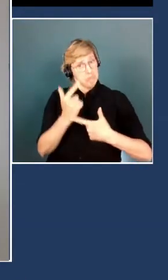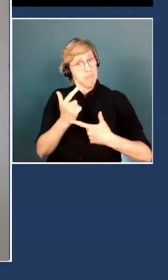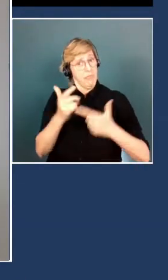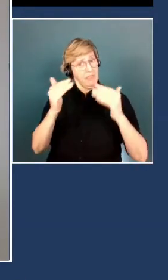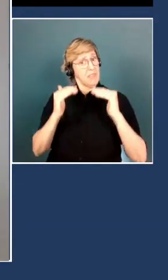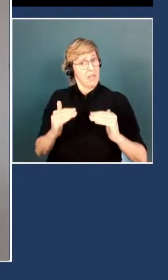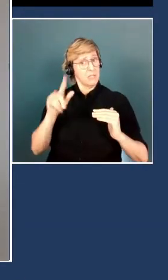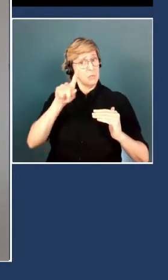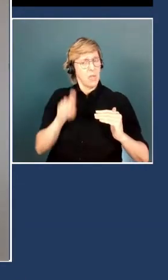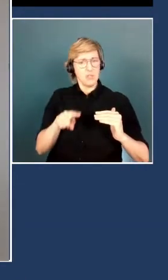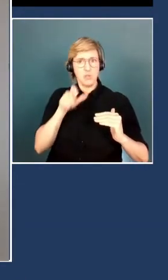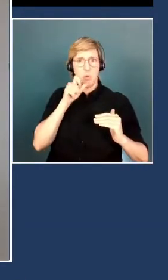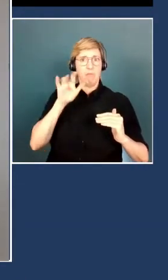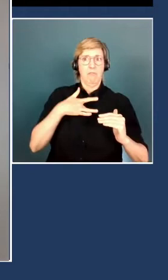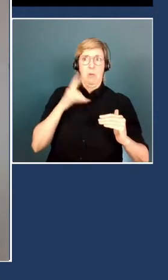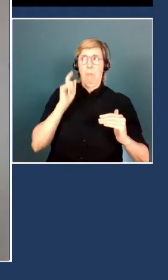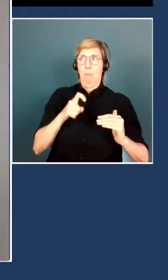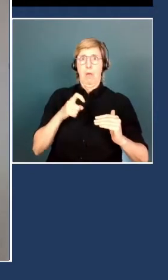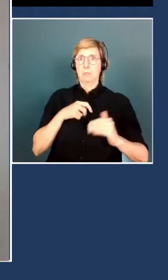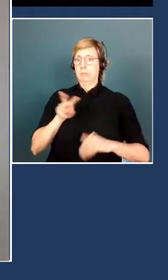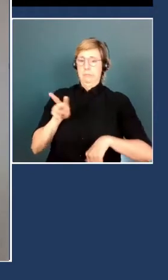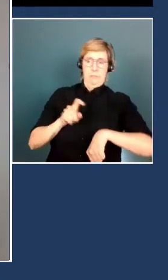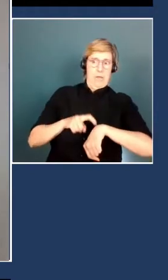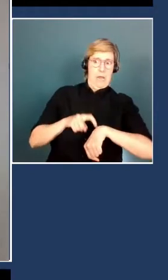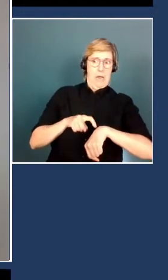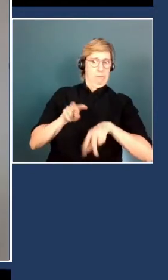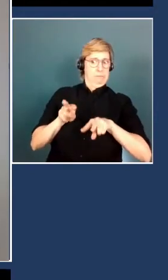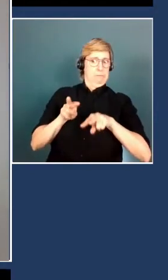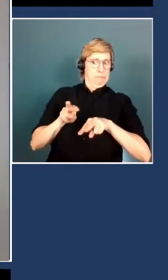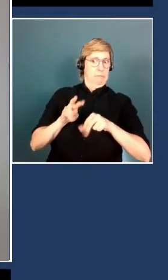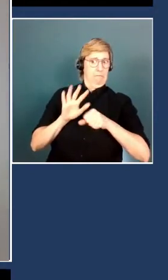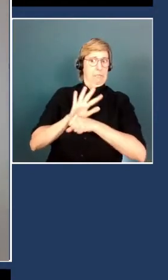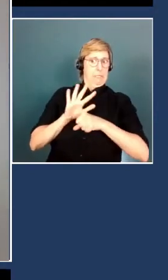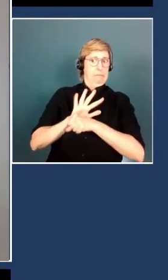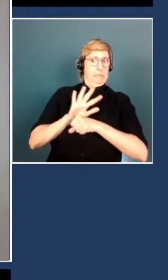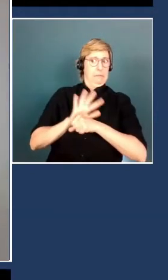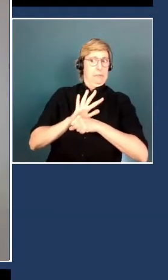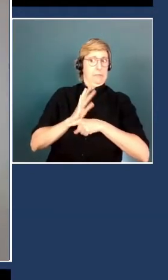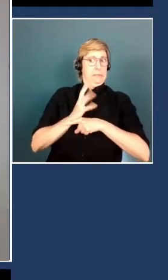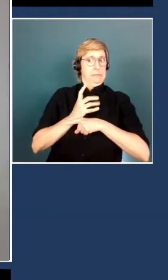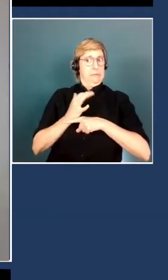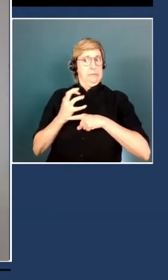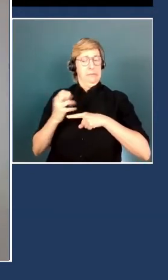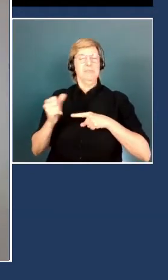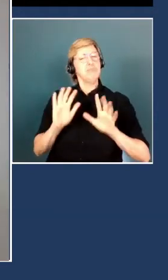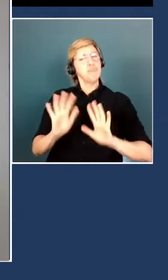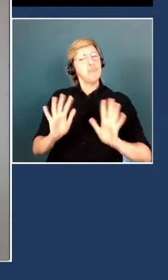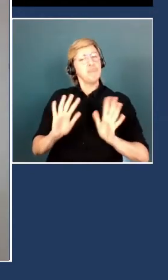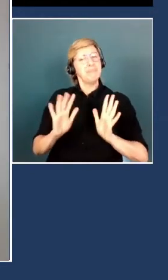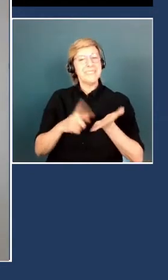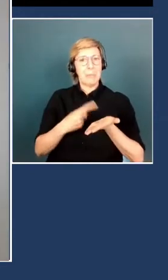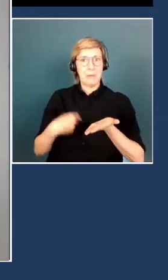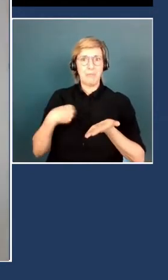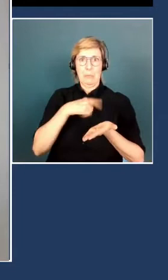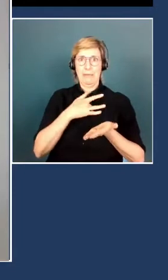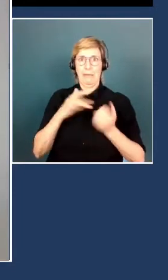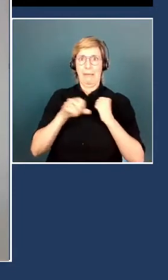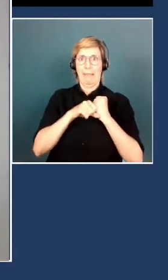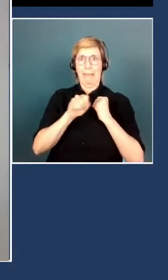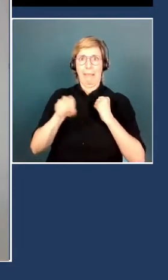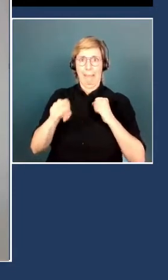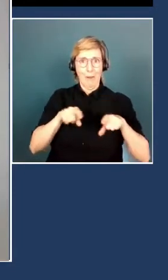Don't feel like you're watching the clock to fill the whole time. Sometimes you tend to ramble on when you are doing